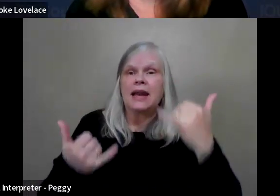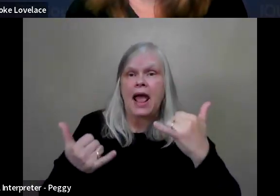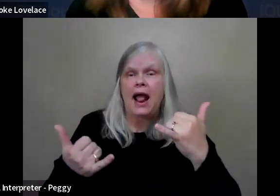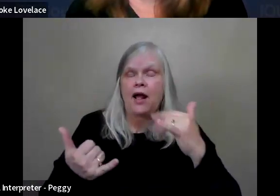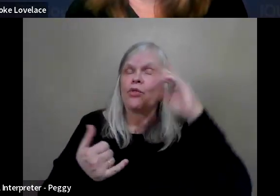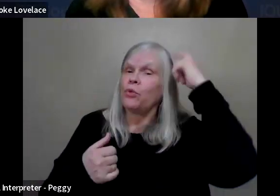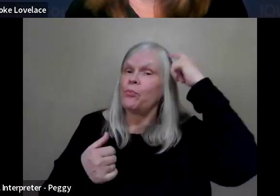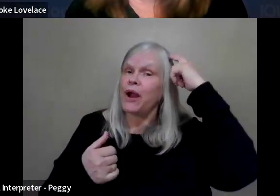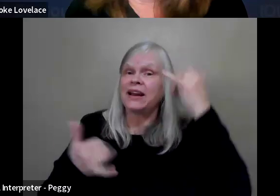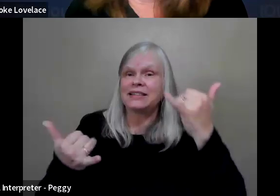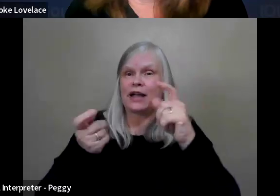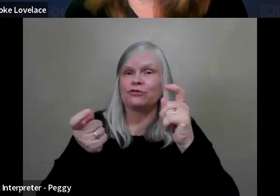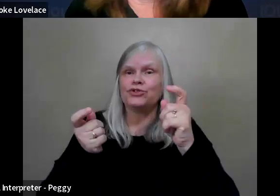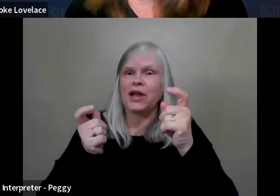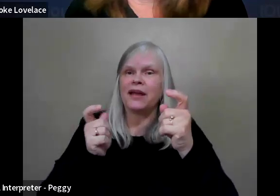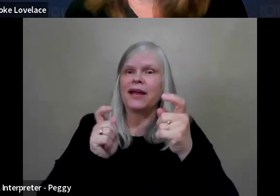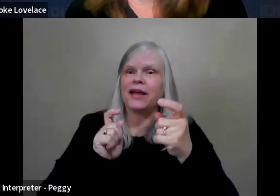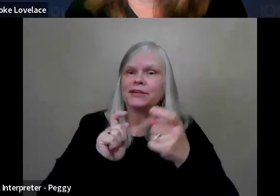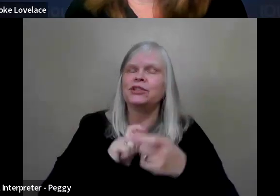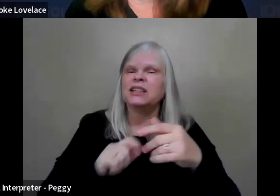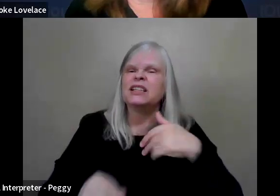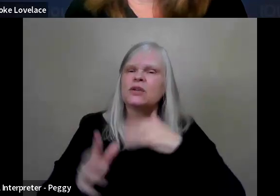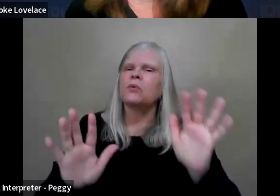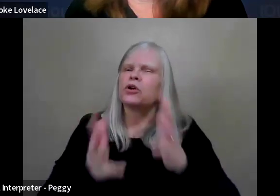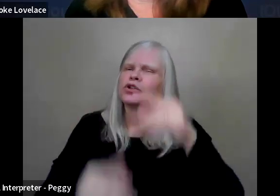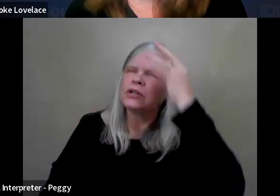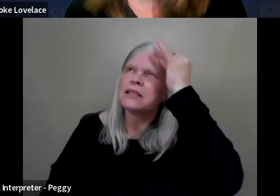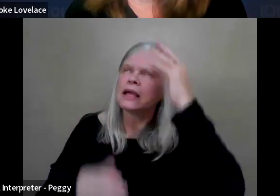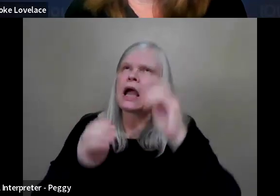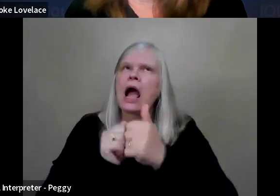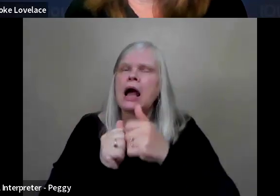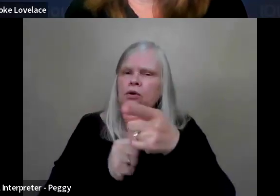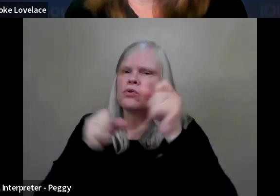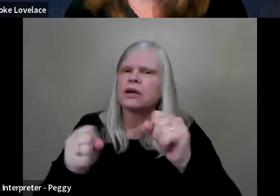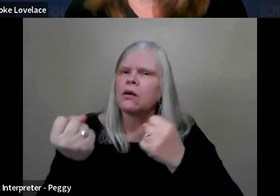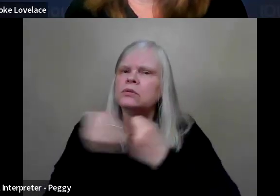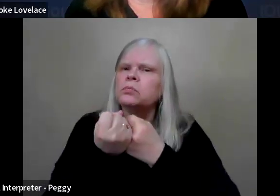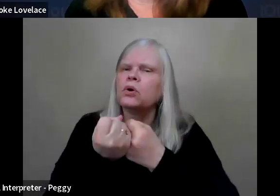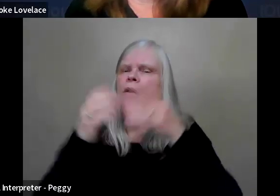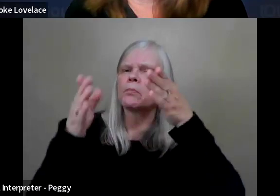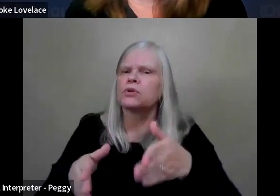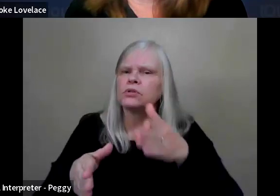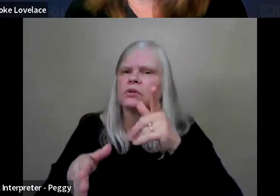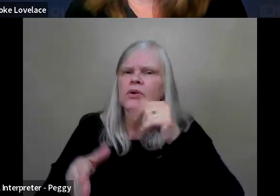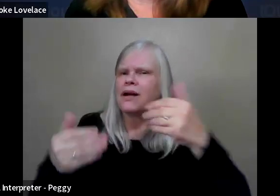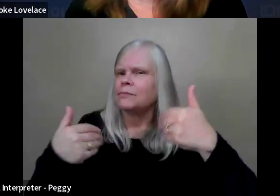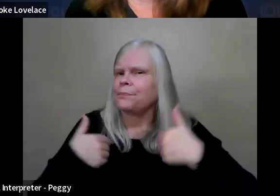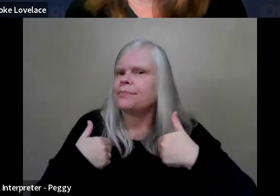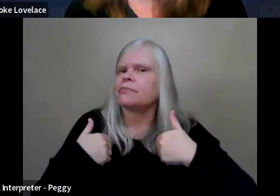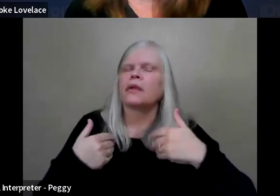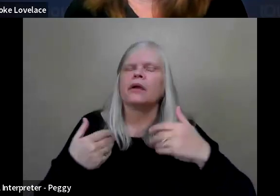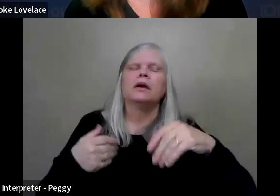happening in their brain. So I encourage you to think about that and think, how could you support someone with dementia as they might